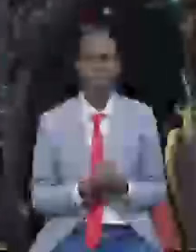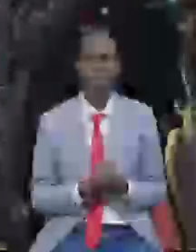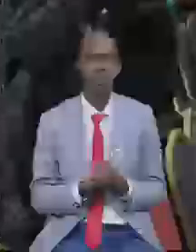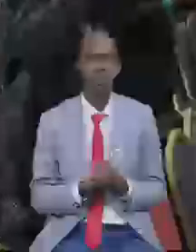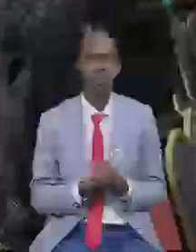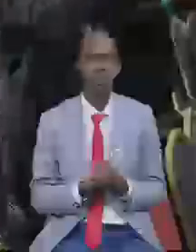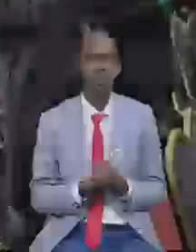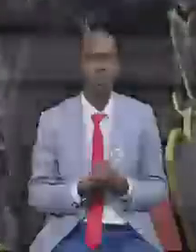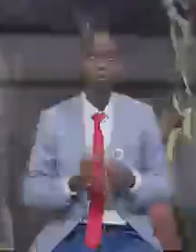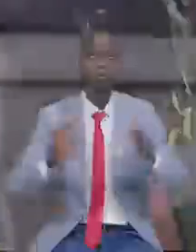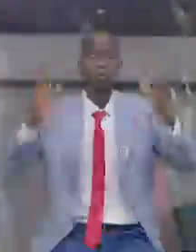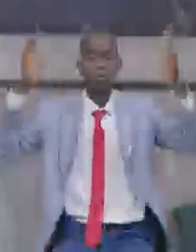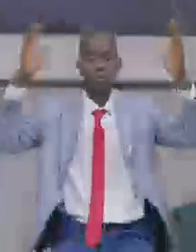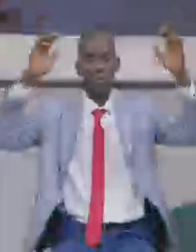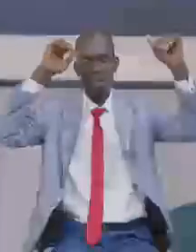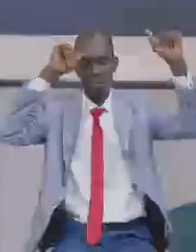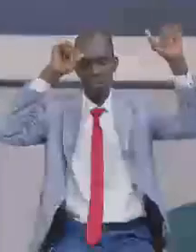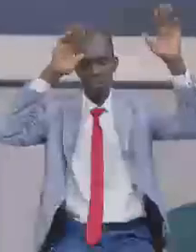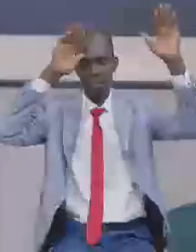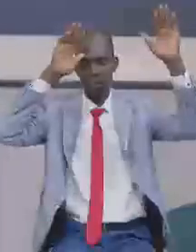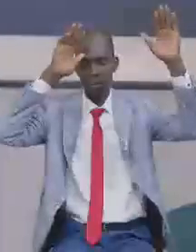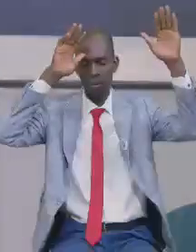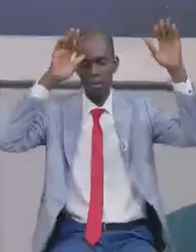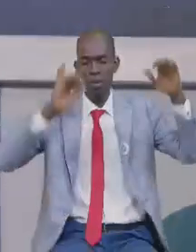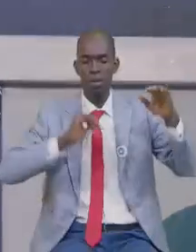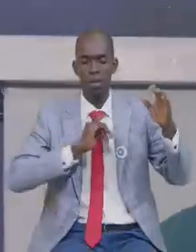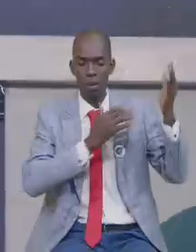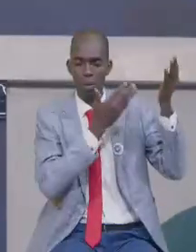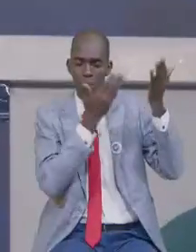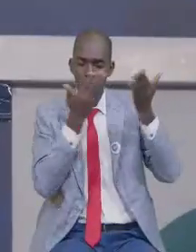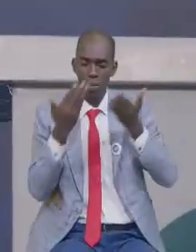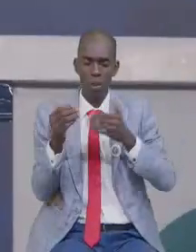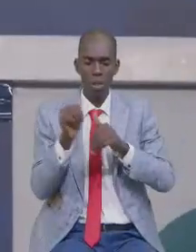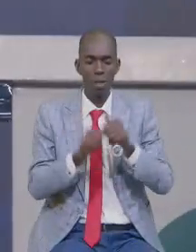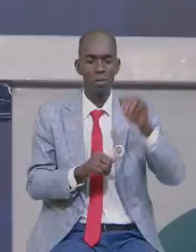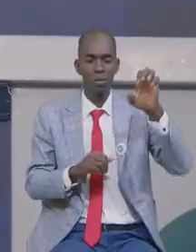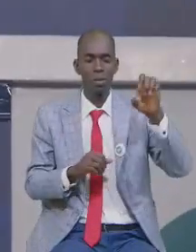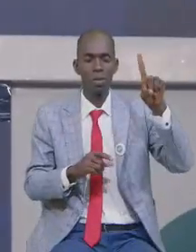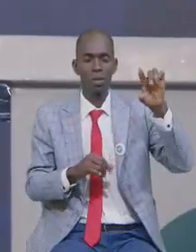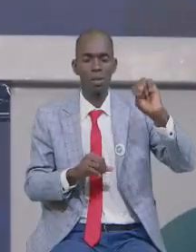Raise up that hand. Father, I bring every Elisha before you.